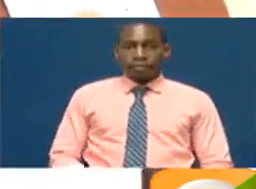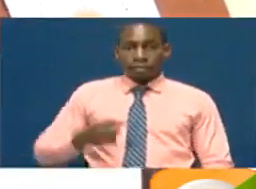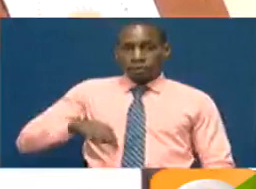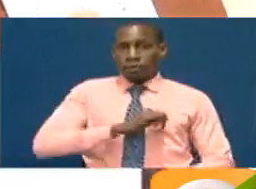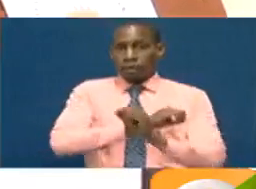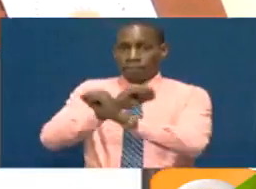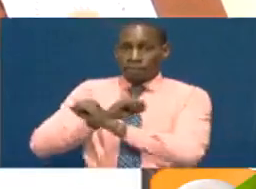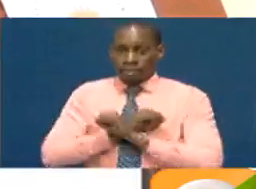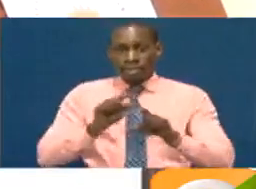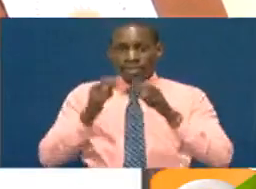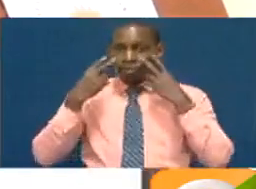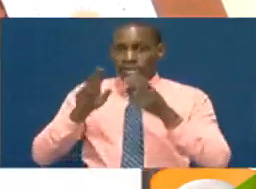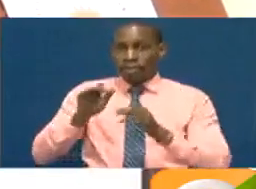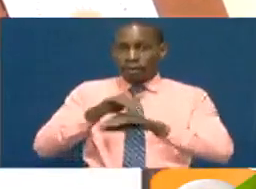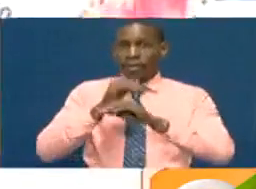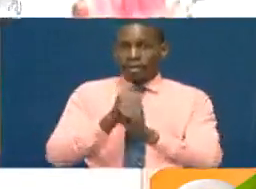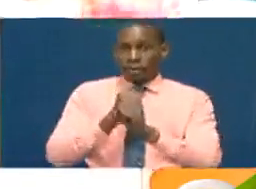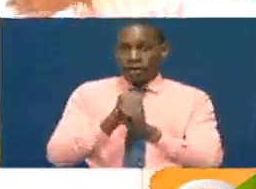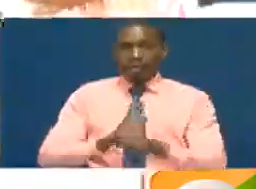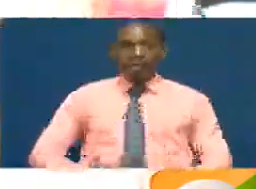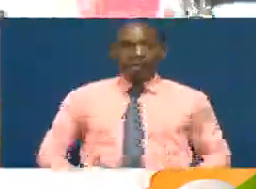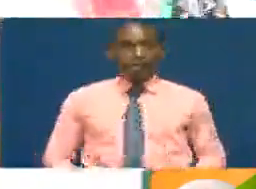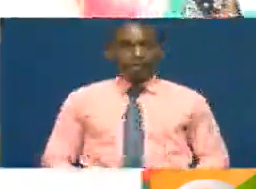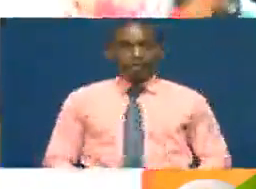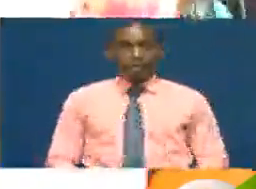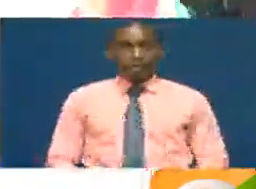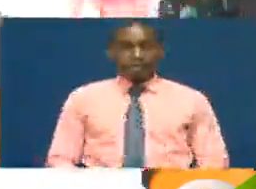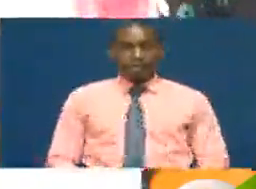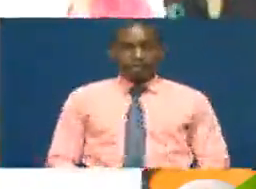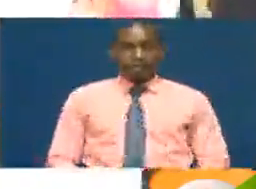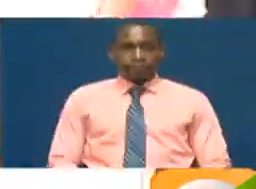Tutawachunga tuone wamepata kasi.